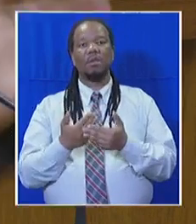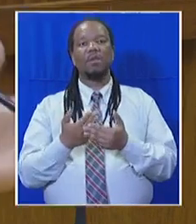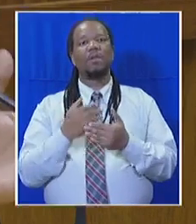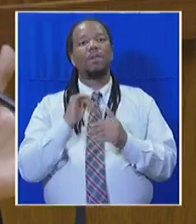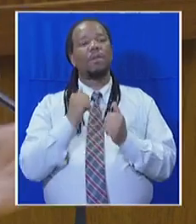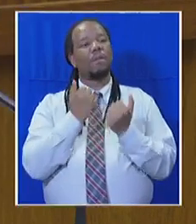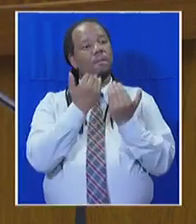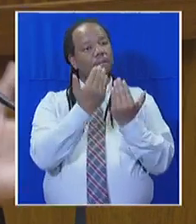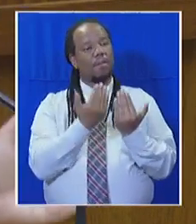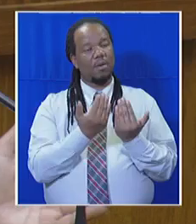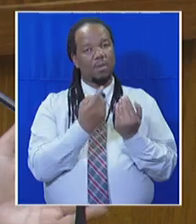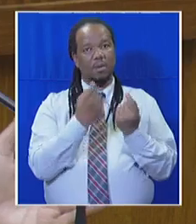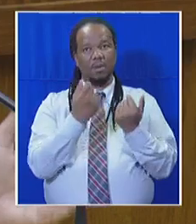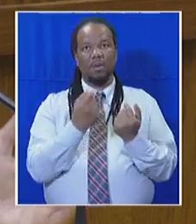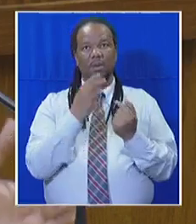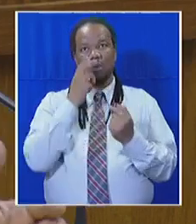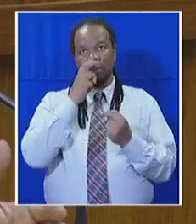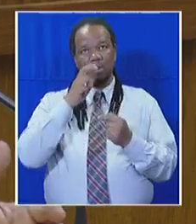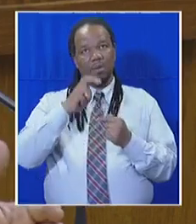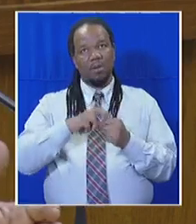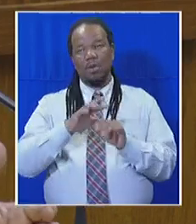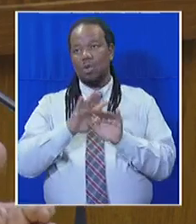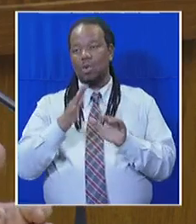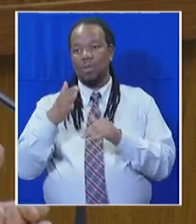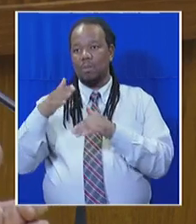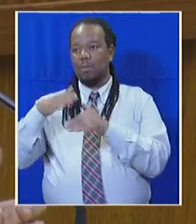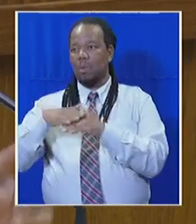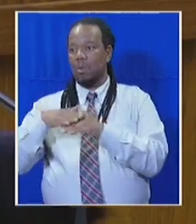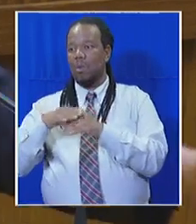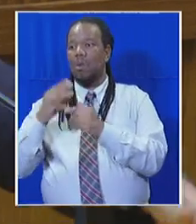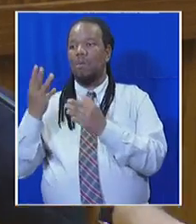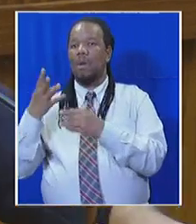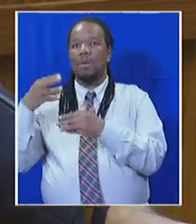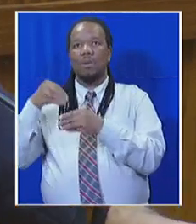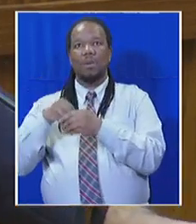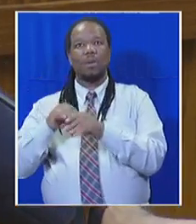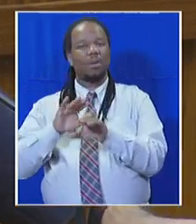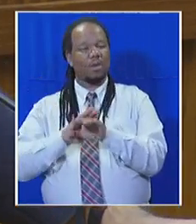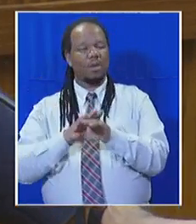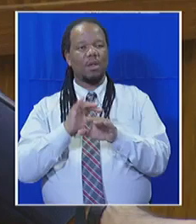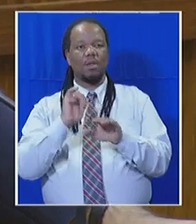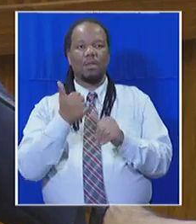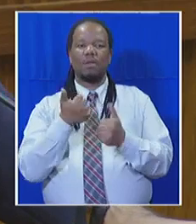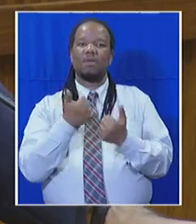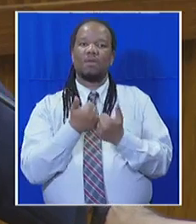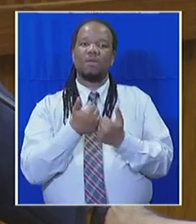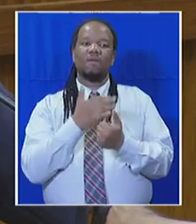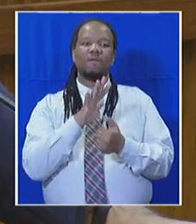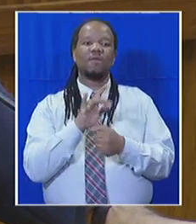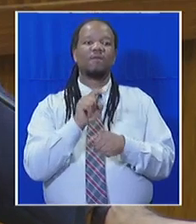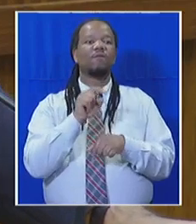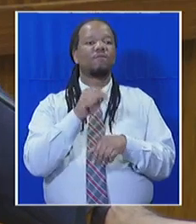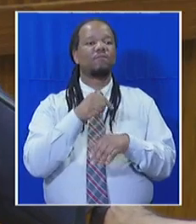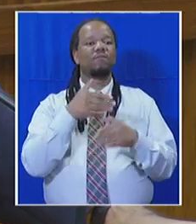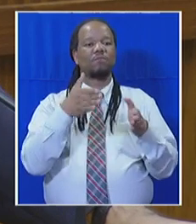adjustments appropriations does require far more participation from the public than we're able to manage to secure in this fifth term of Parliament. So we have